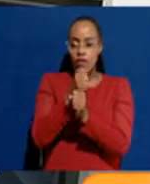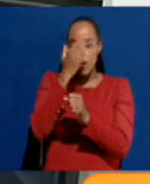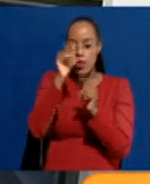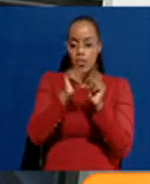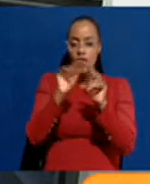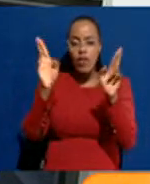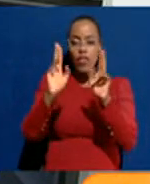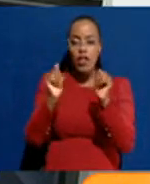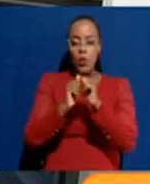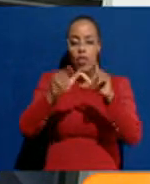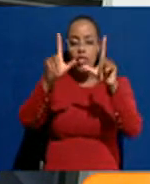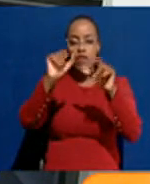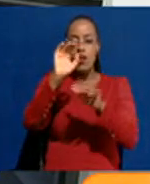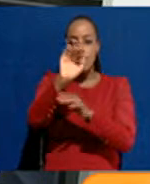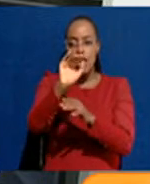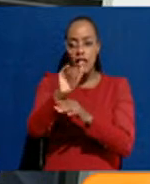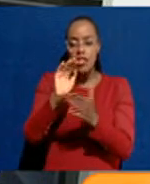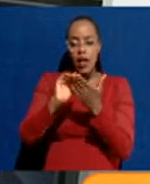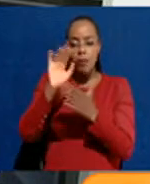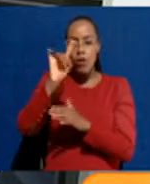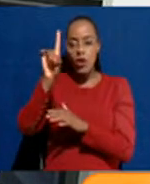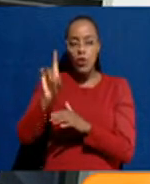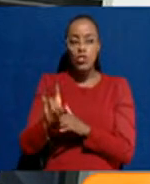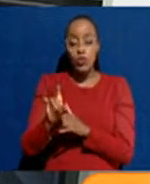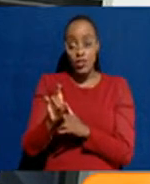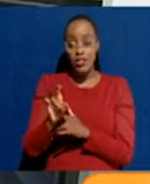not ready with the picture, I have to ask you an extra question.